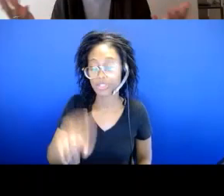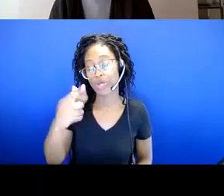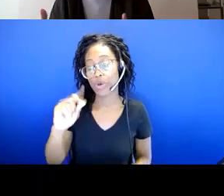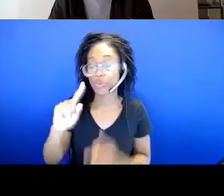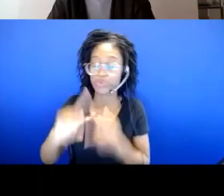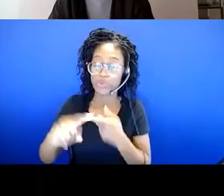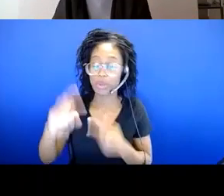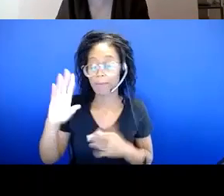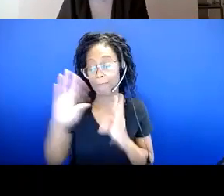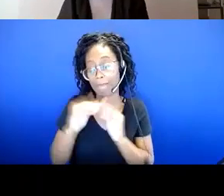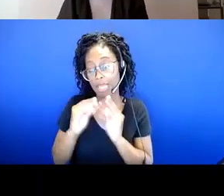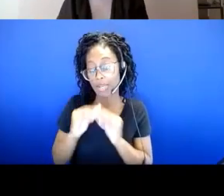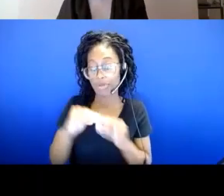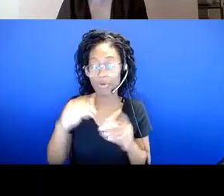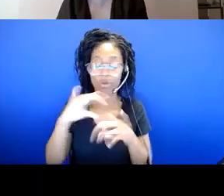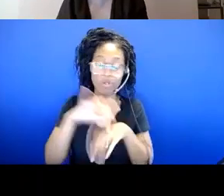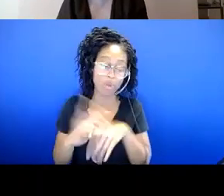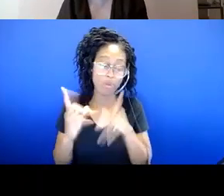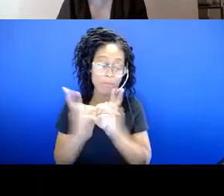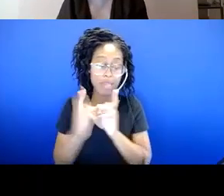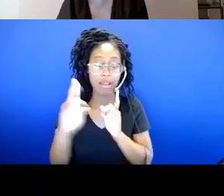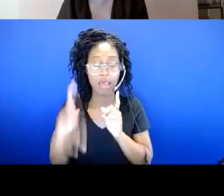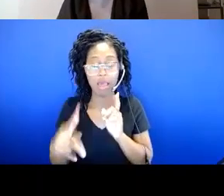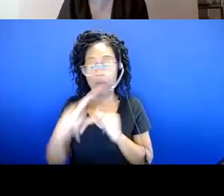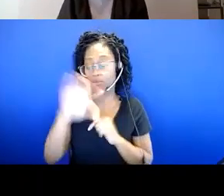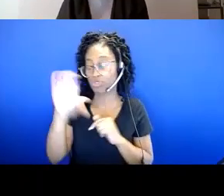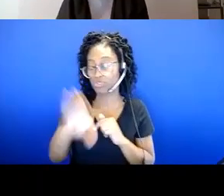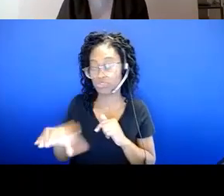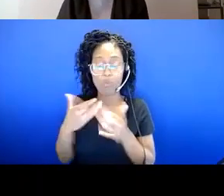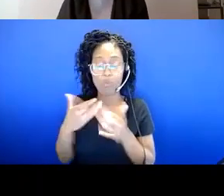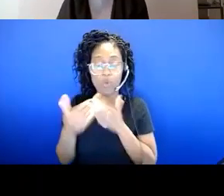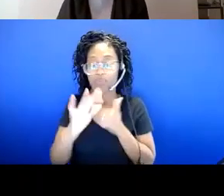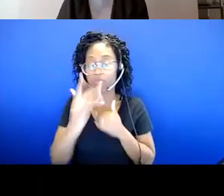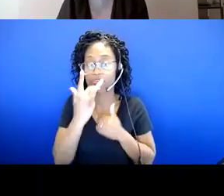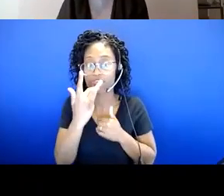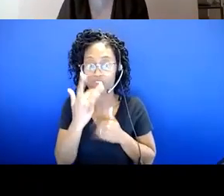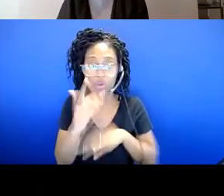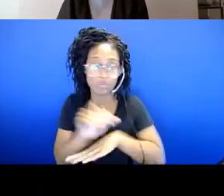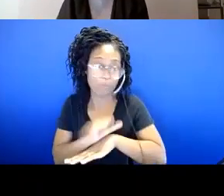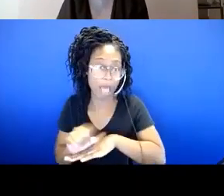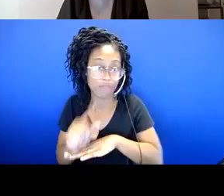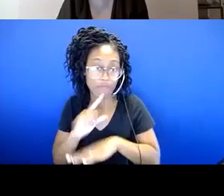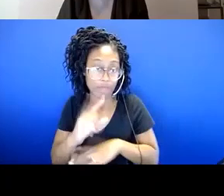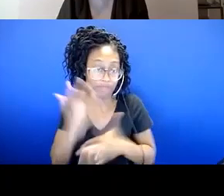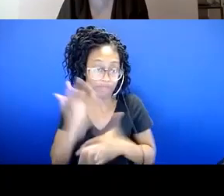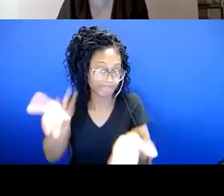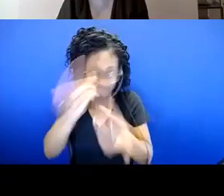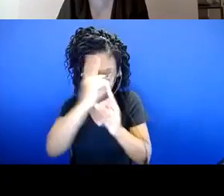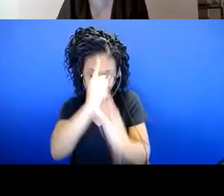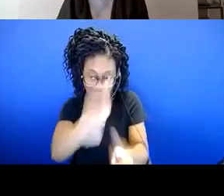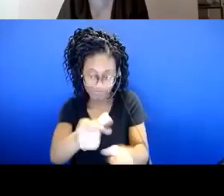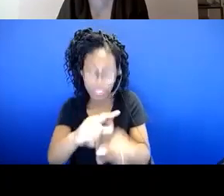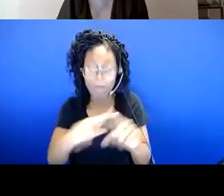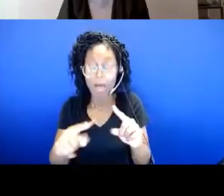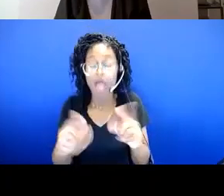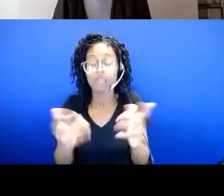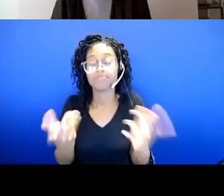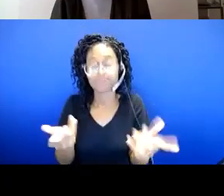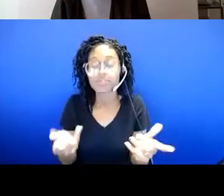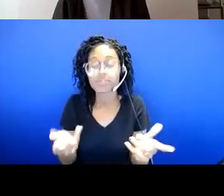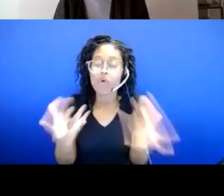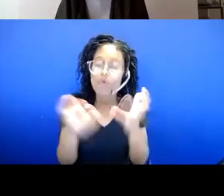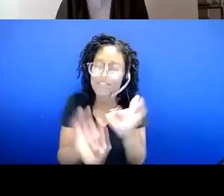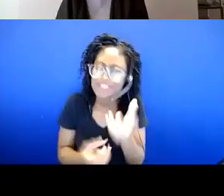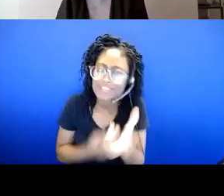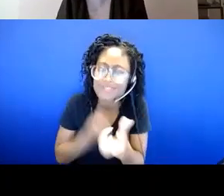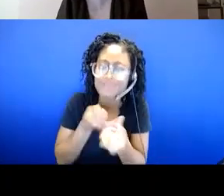Zoom, or whatever the preferred modality. We're not, we want to be supportive